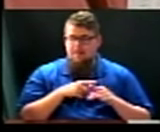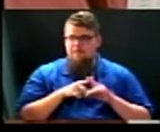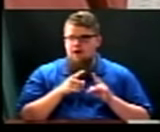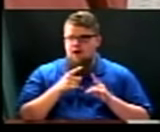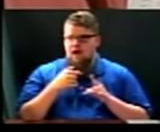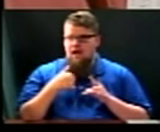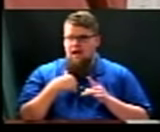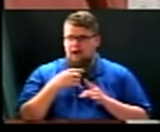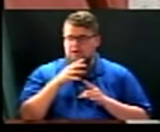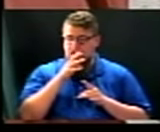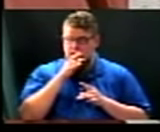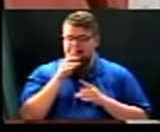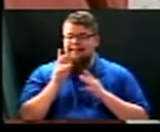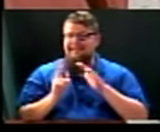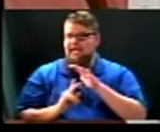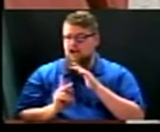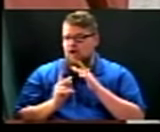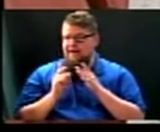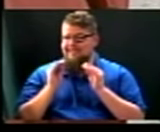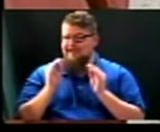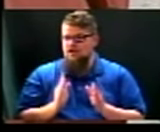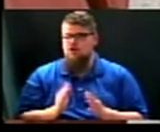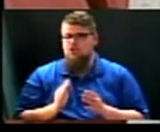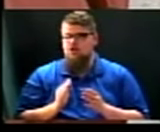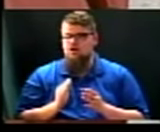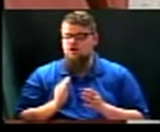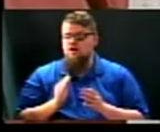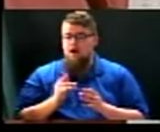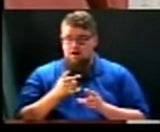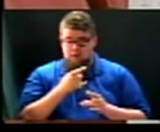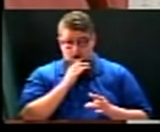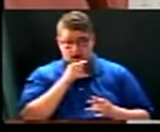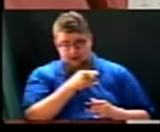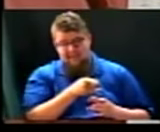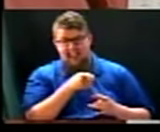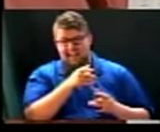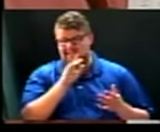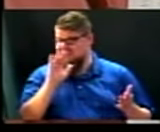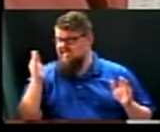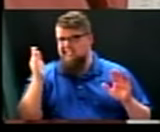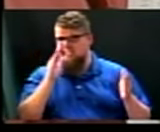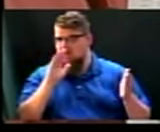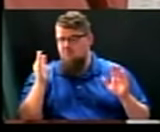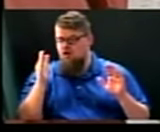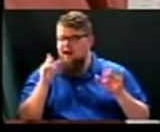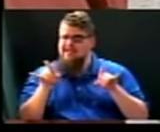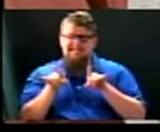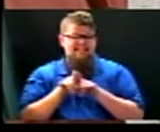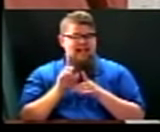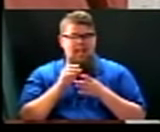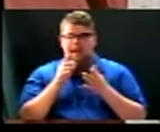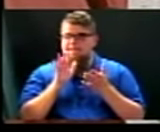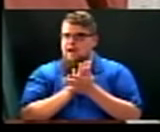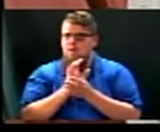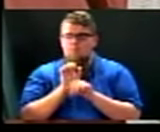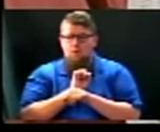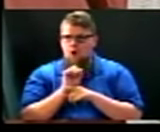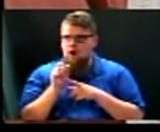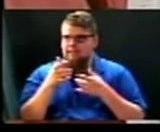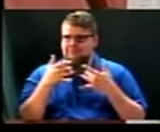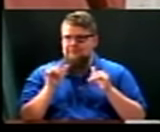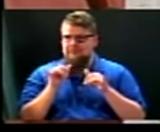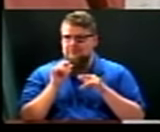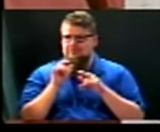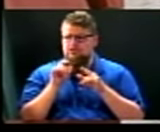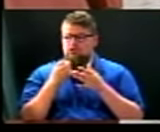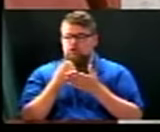I've been talking with kindergarten teachers. Well, a kindergarten teacher had something similar to this, had the same documents, and still scored a 1.